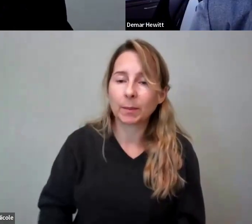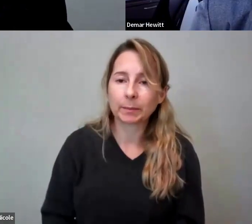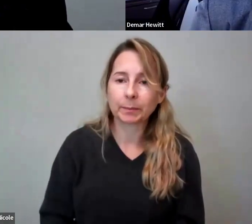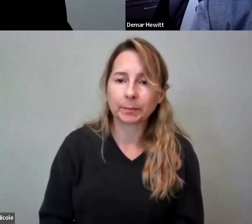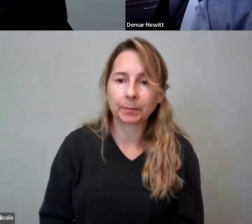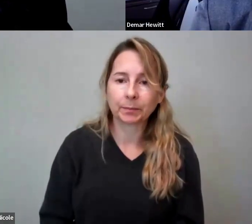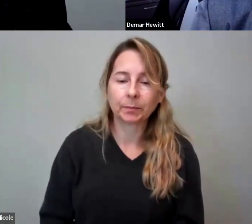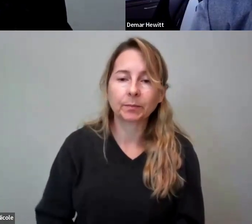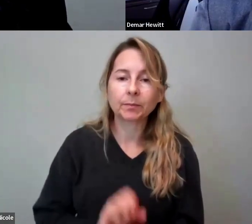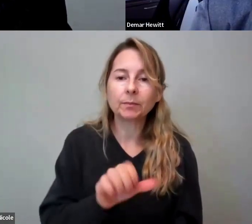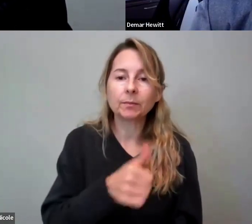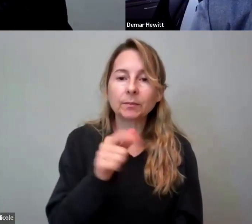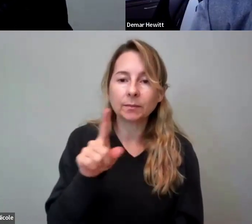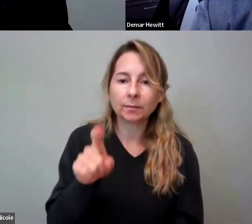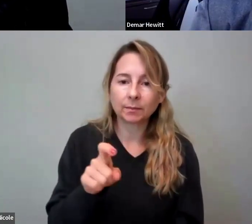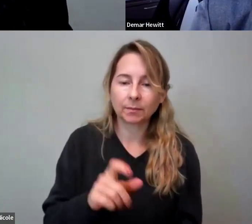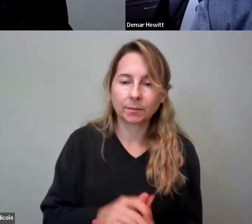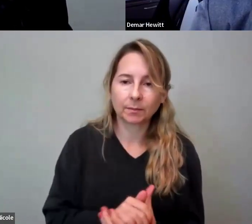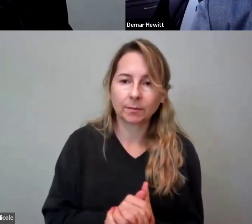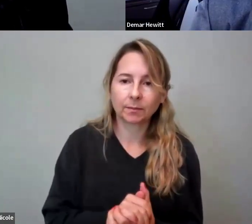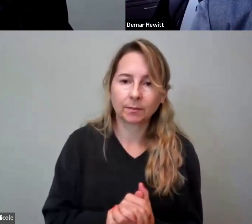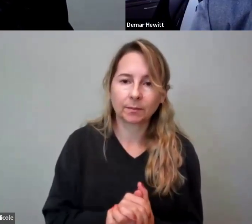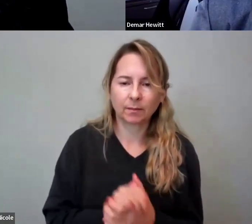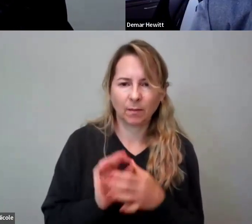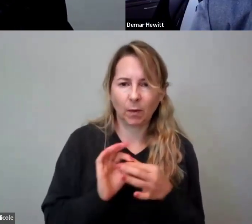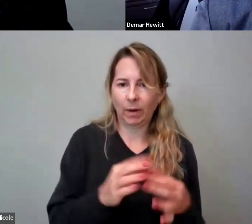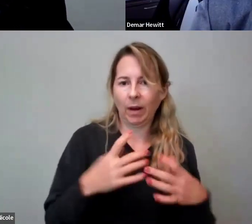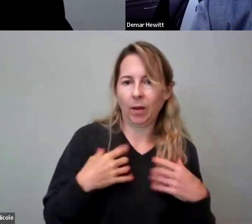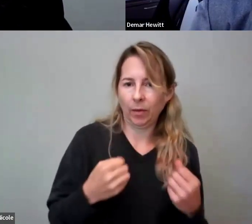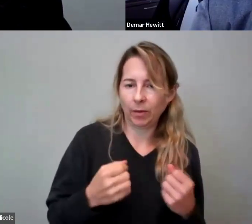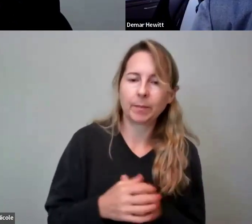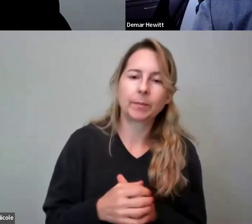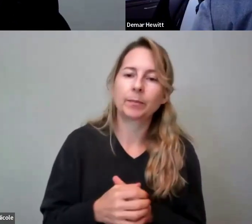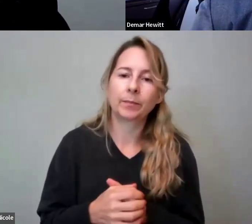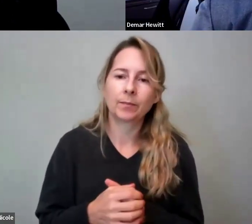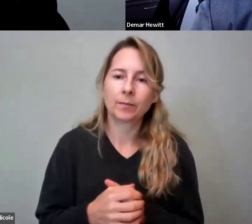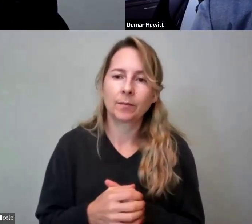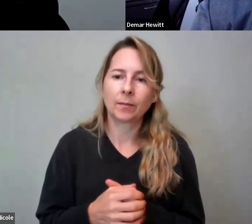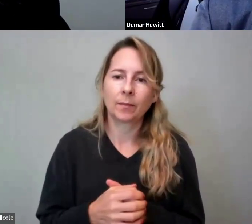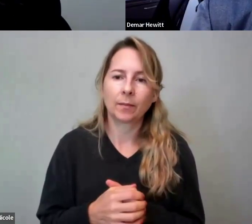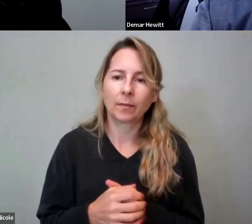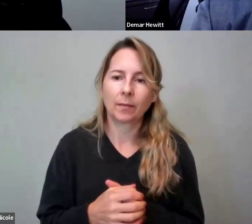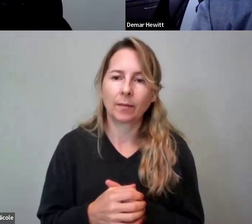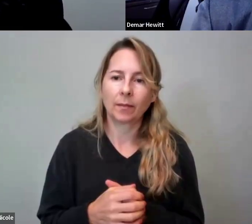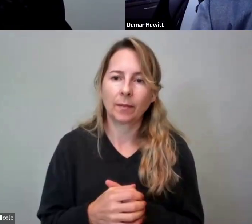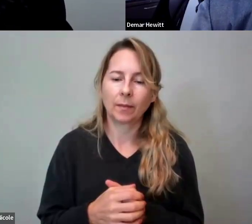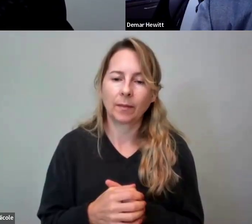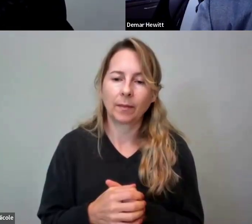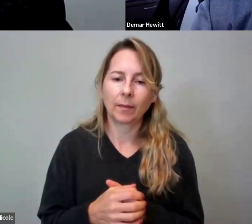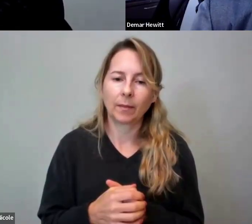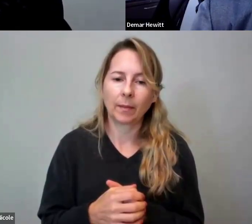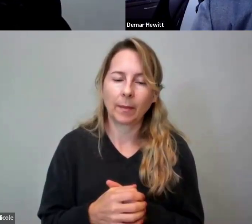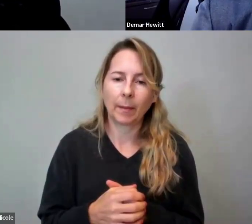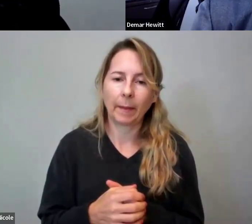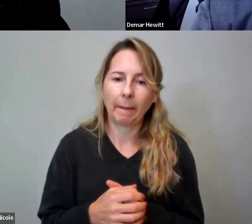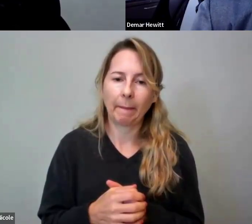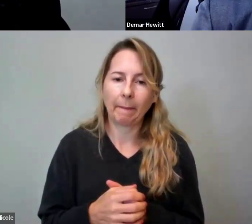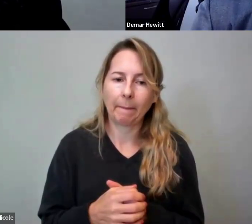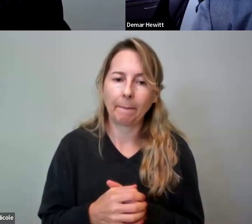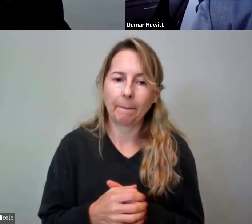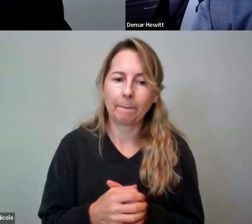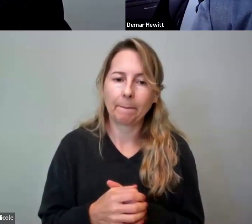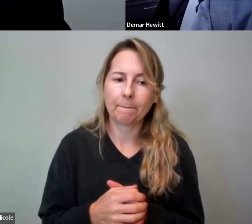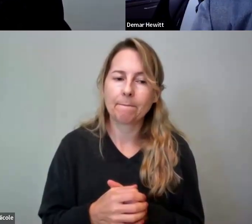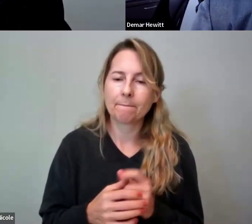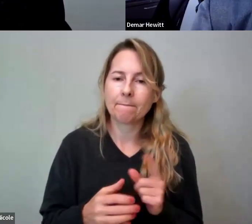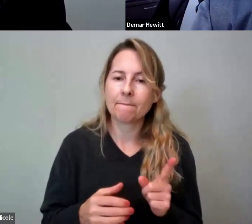Another question is, this is also health related. So it's not particularly written if it's regarding rooming